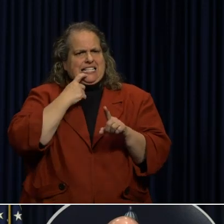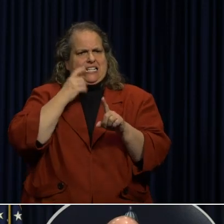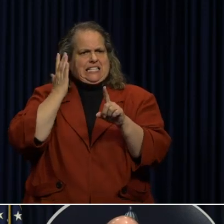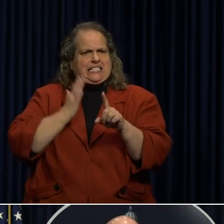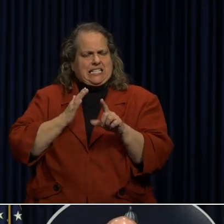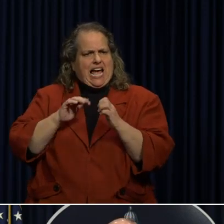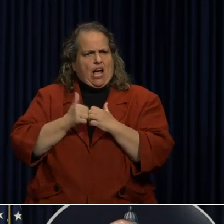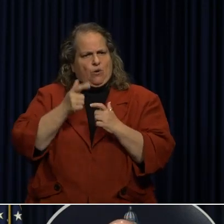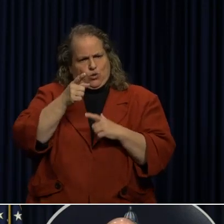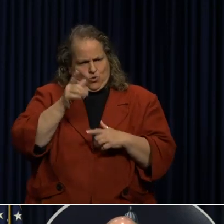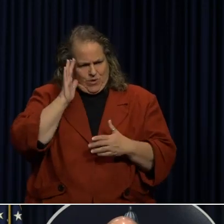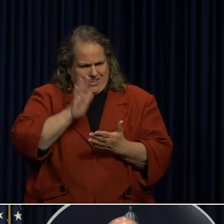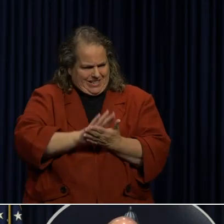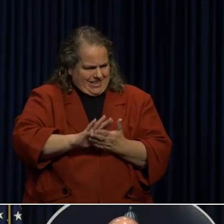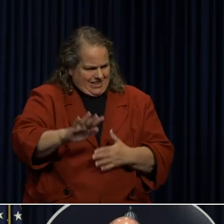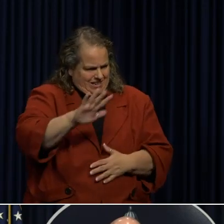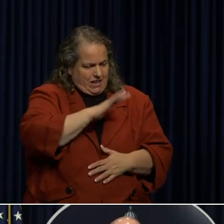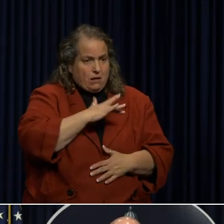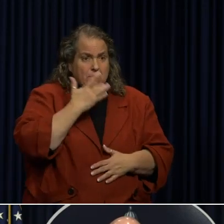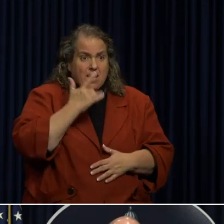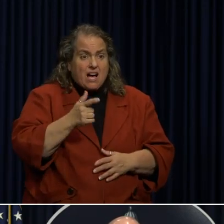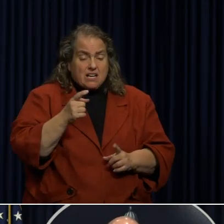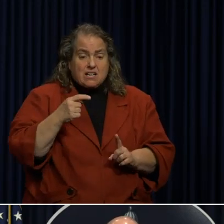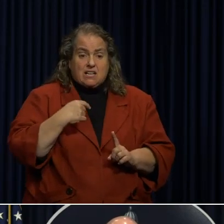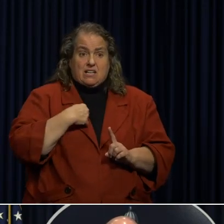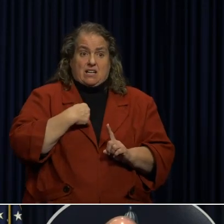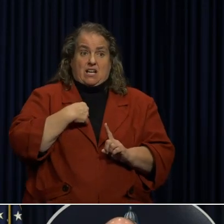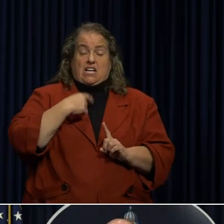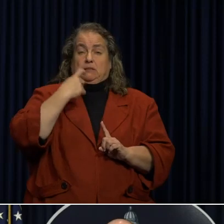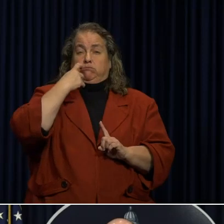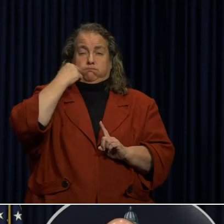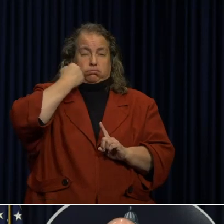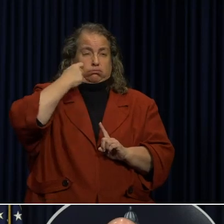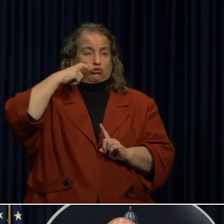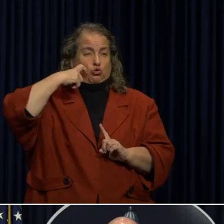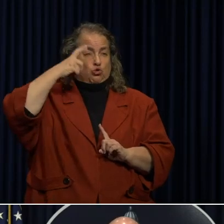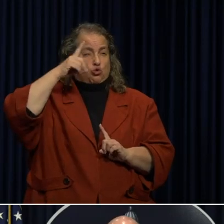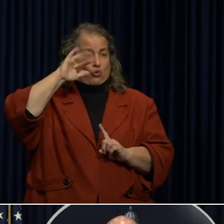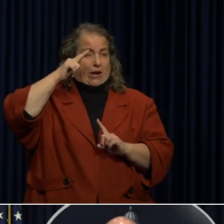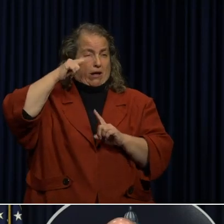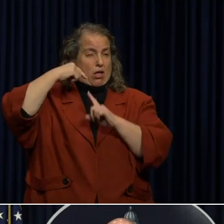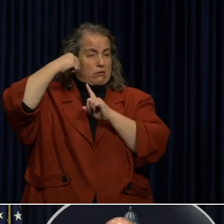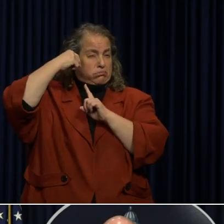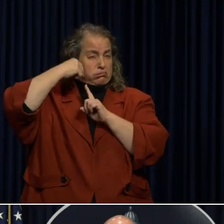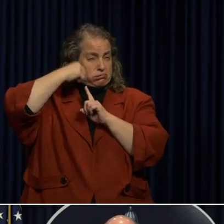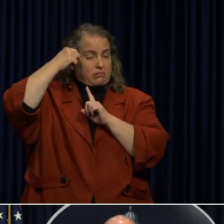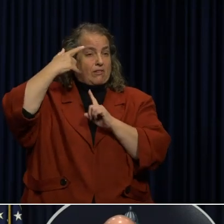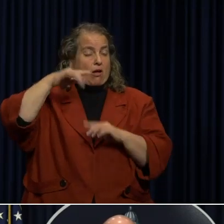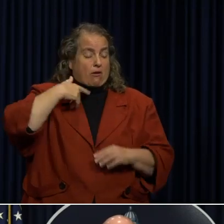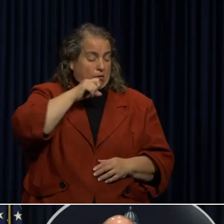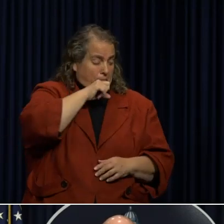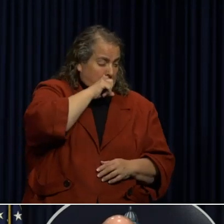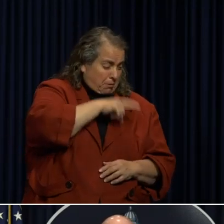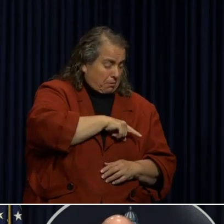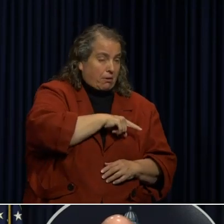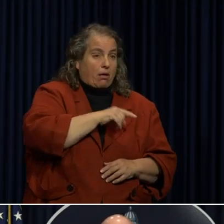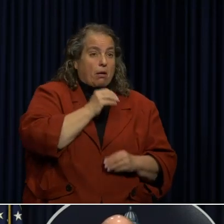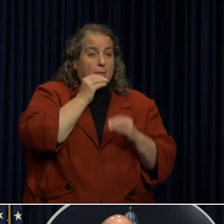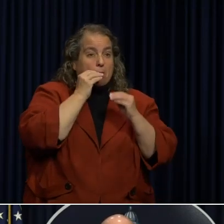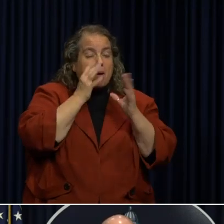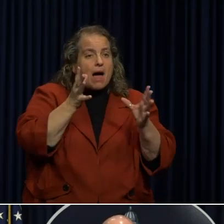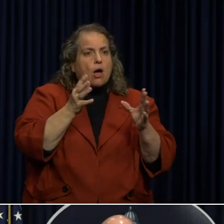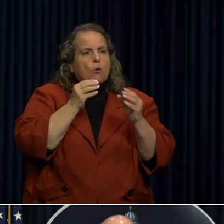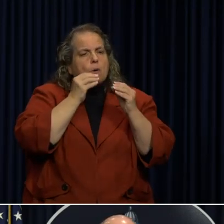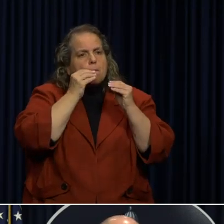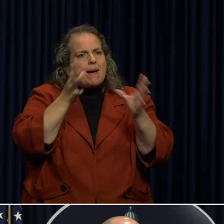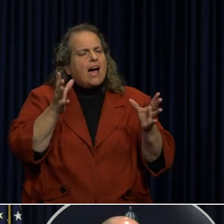needs, because the aerosolization spreads for multiple feet. So I'm not trying to single out dentists in an adverse way. I'm just saying you have